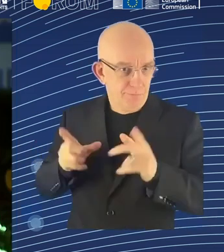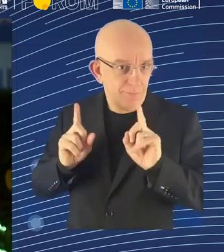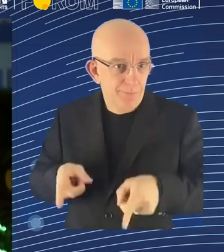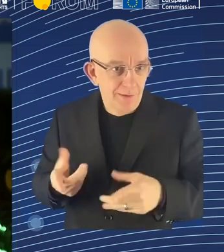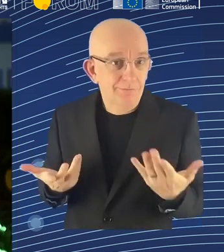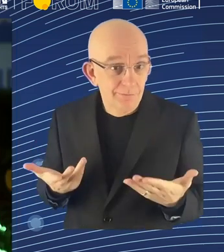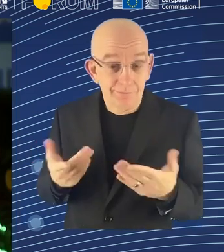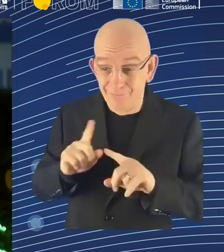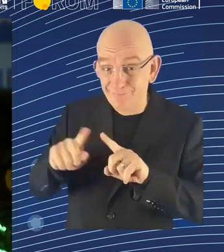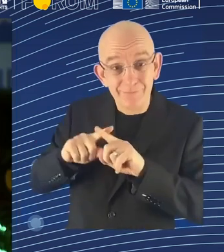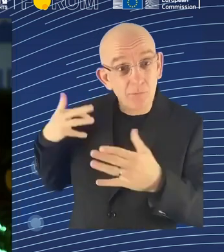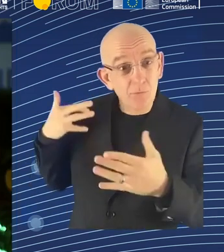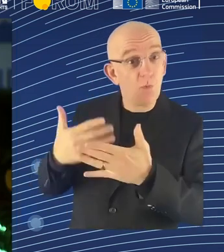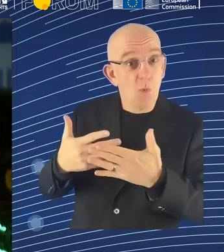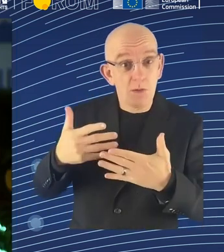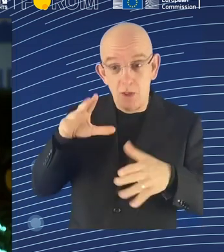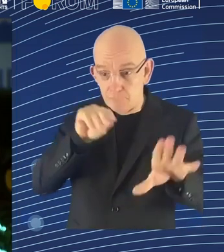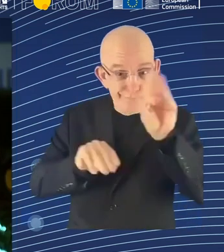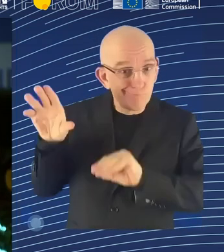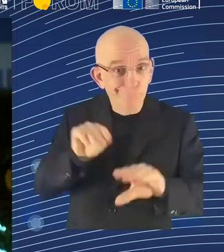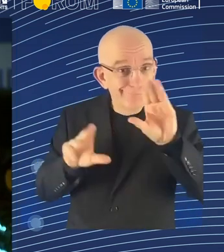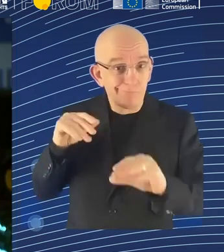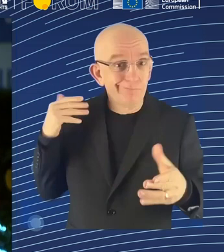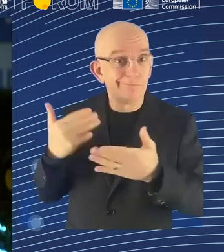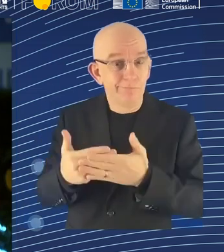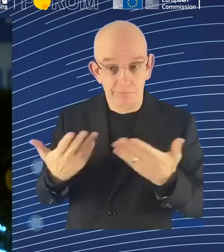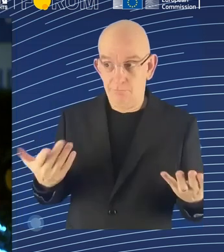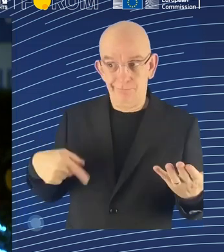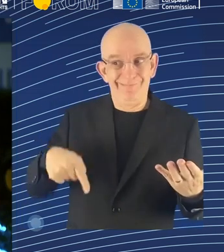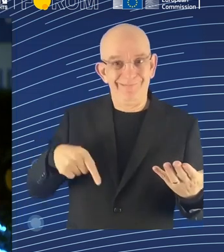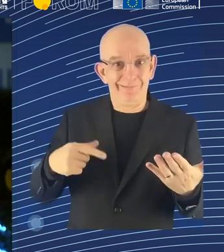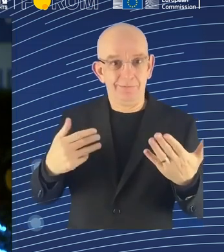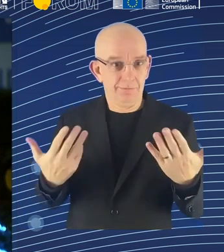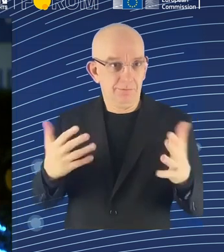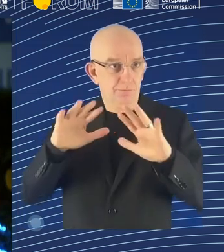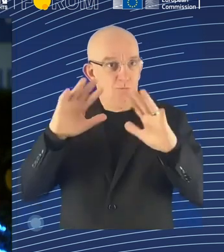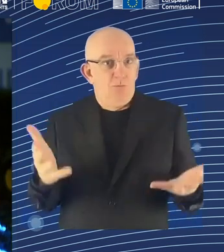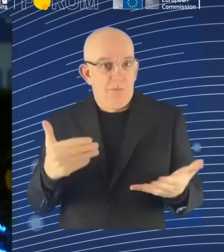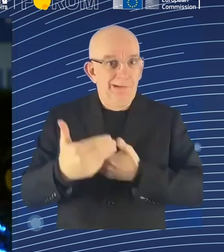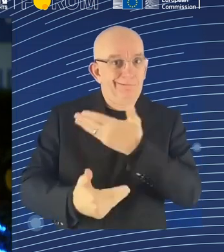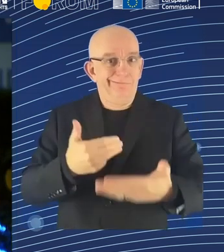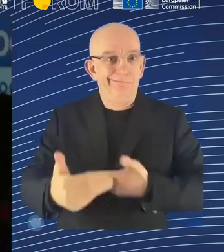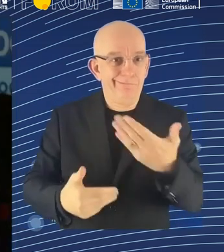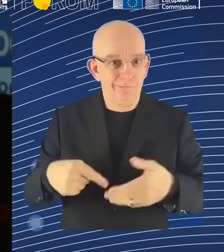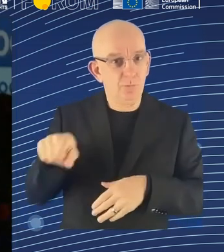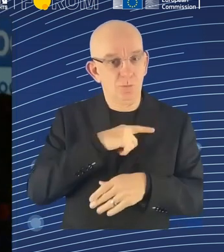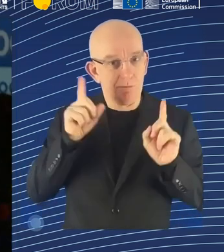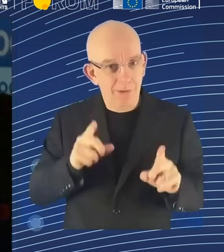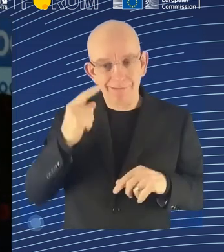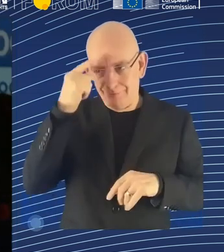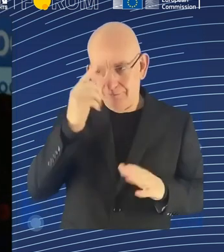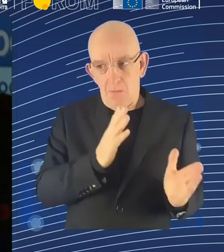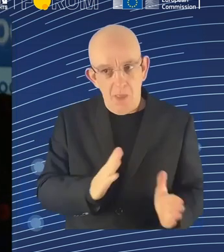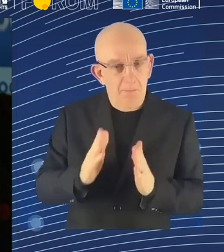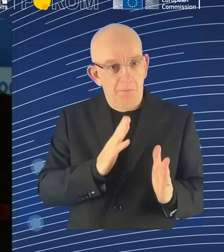prepare ourselves for at the Commission by defining how we can organize this space that I call the information space,